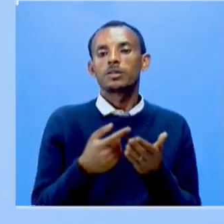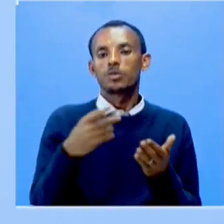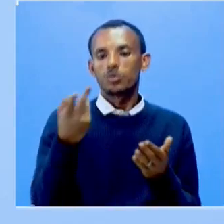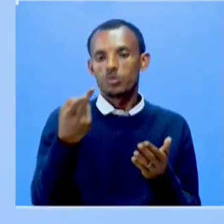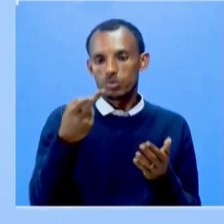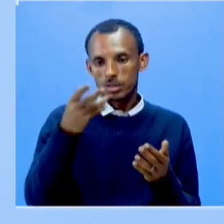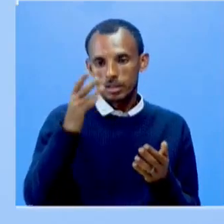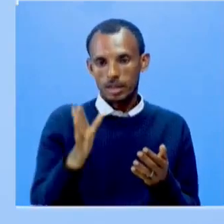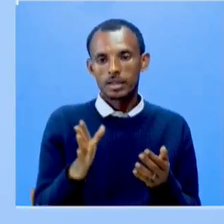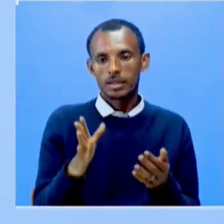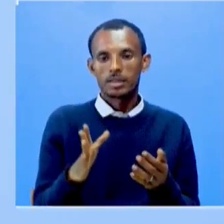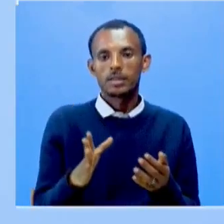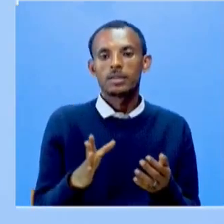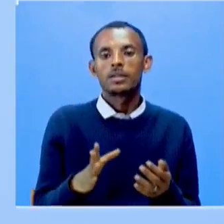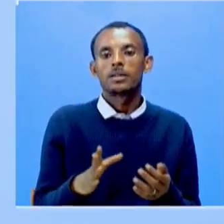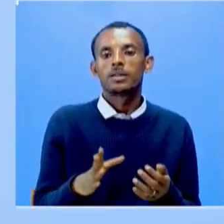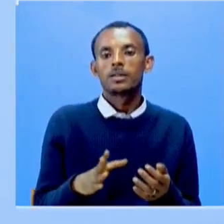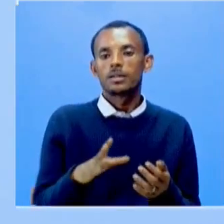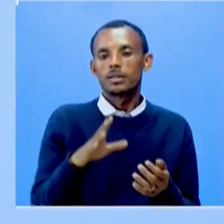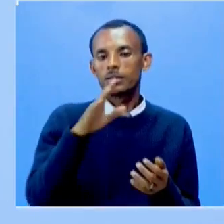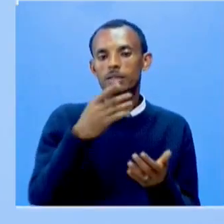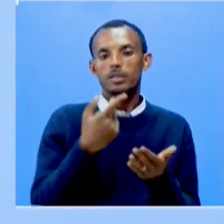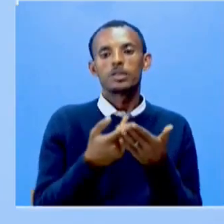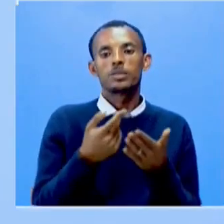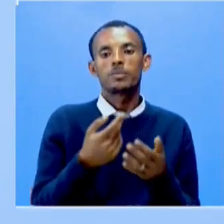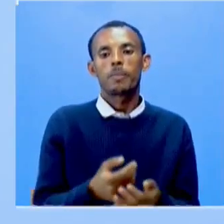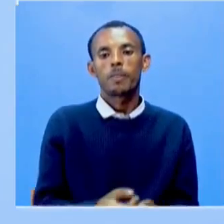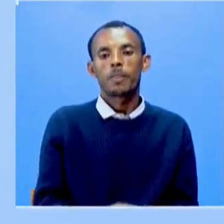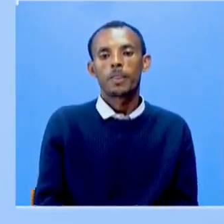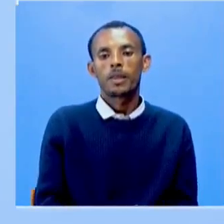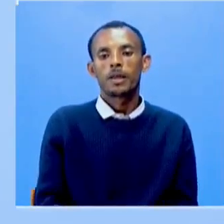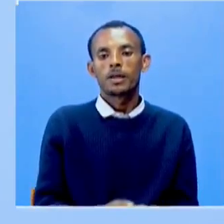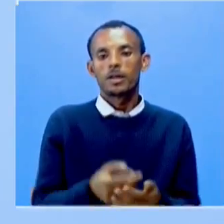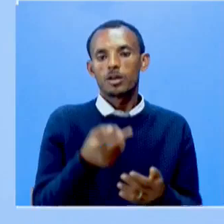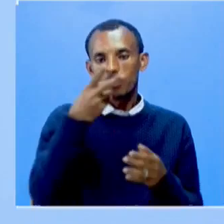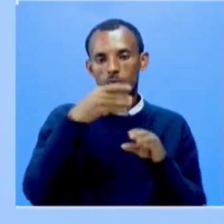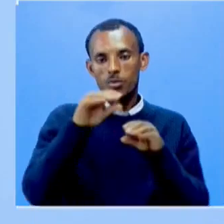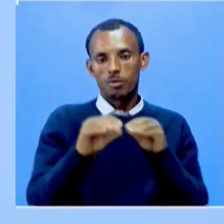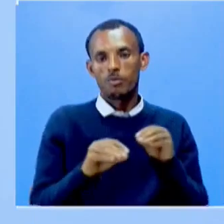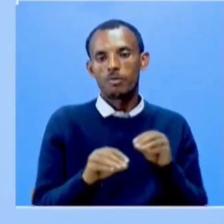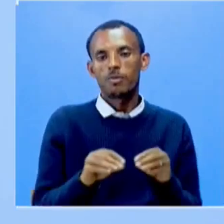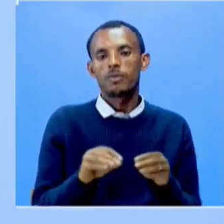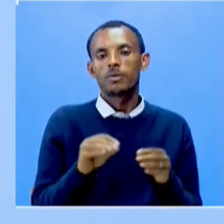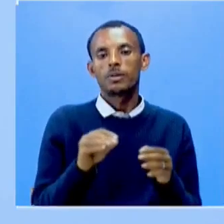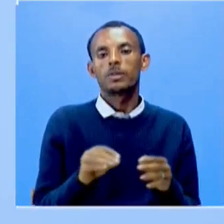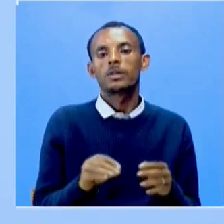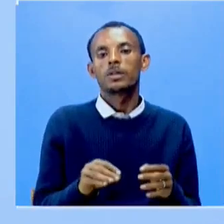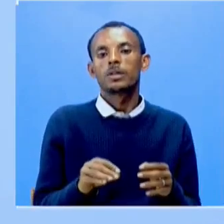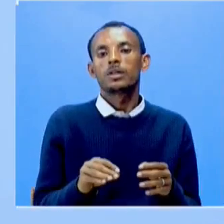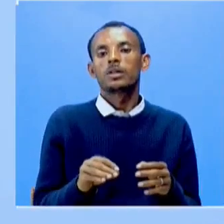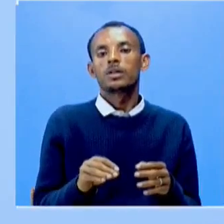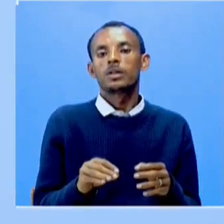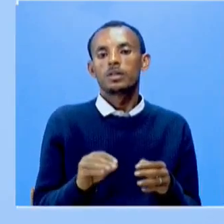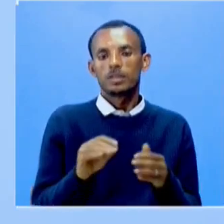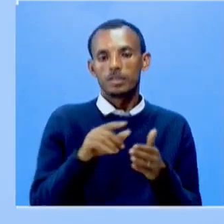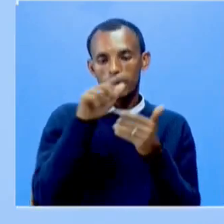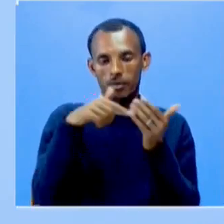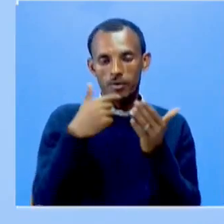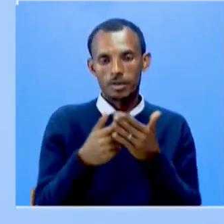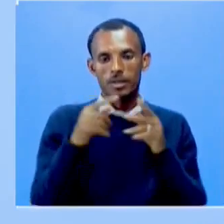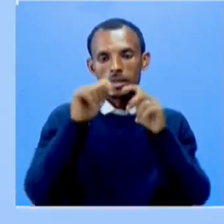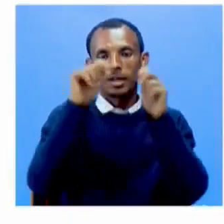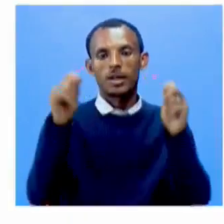one, this side with this one with this. So just you move this one on this triangle. Therefore,